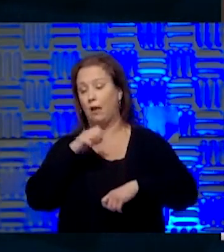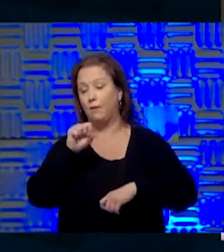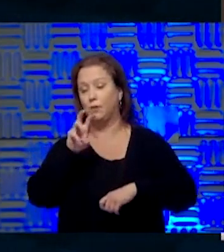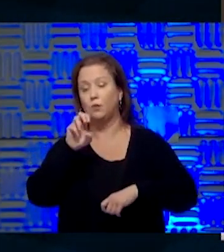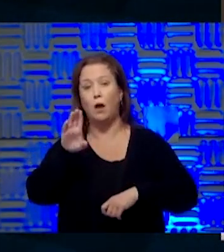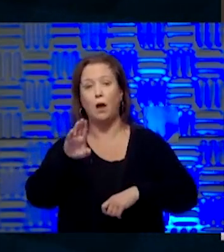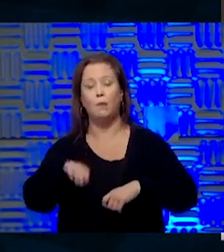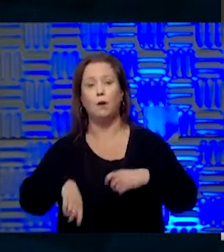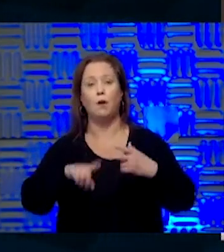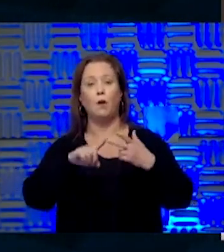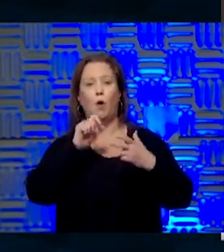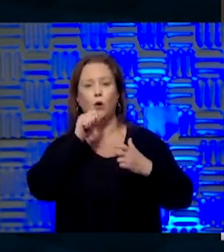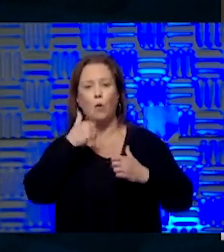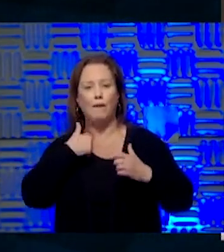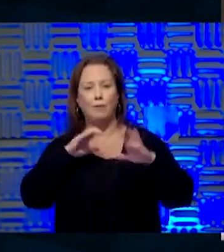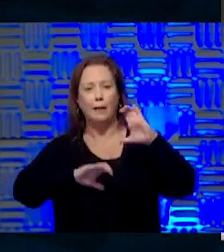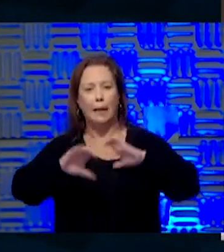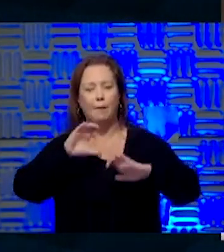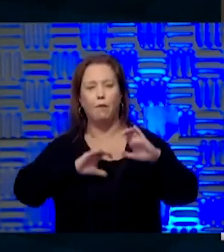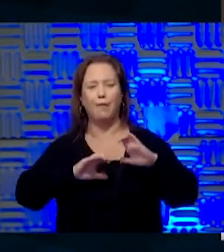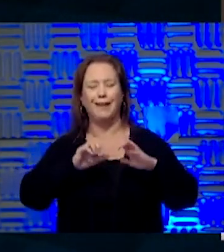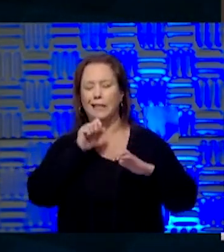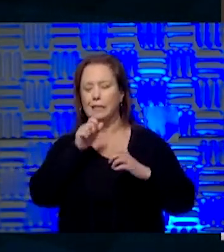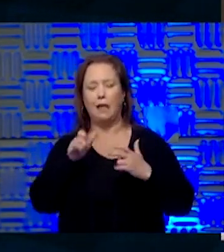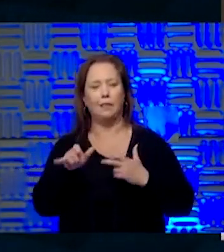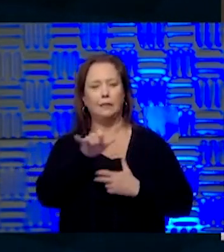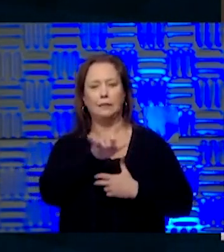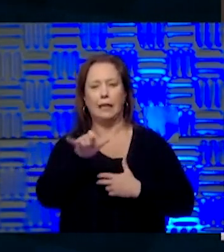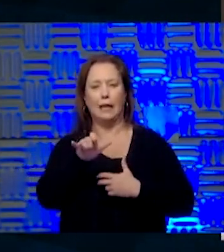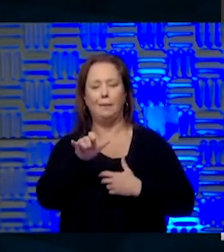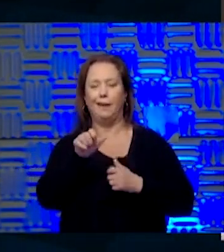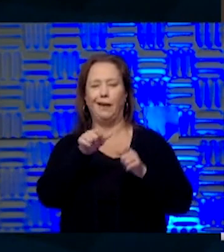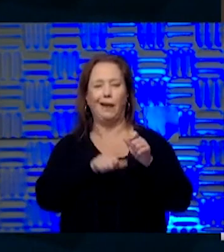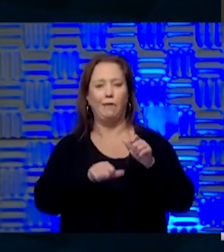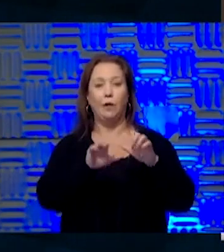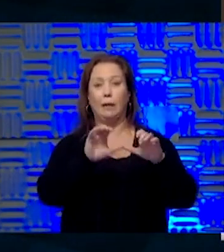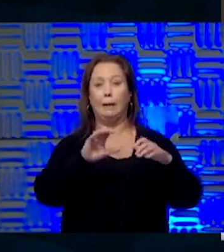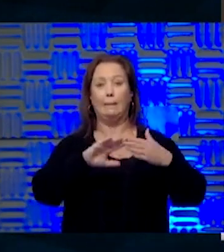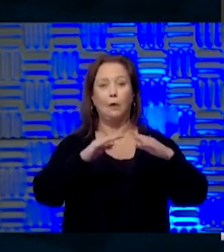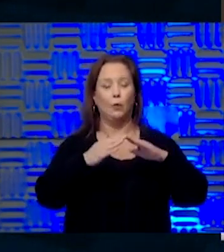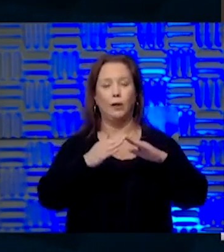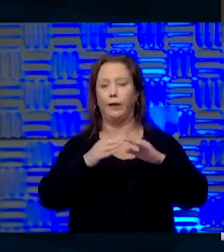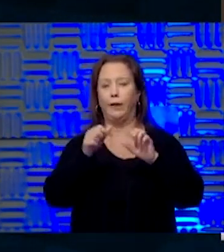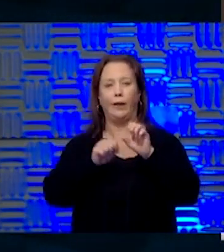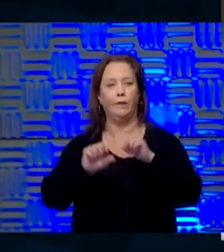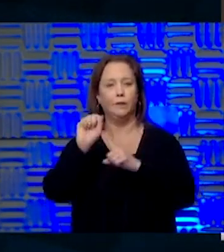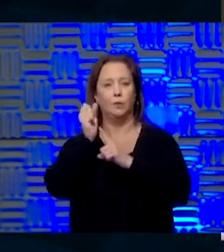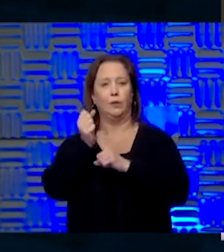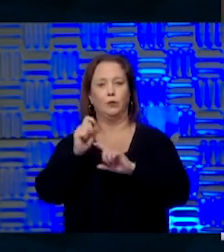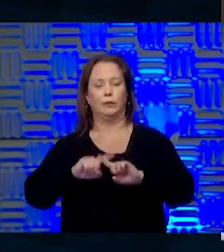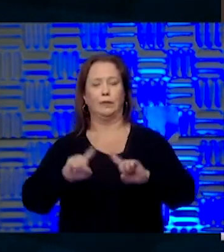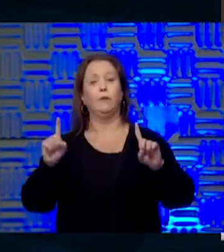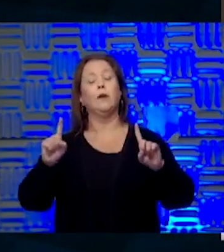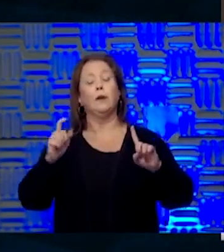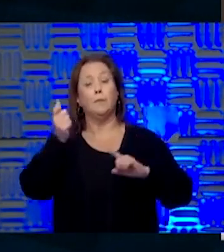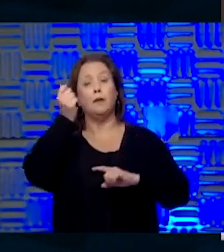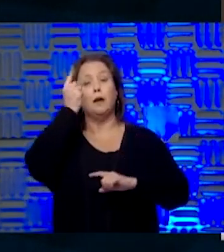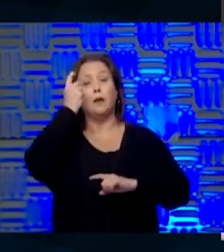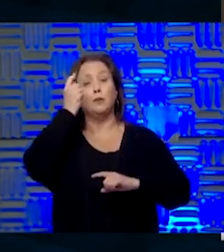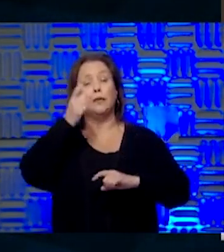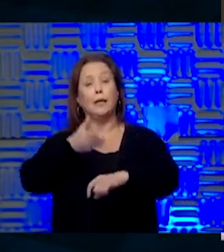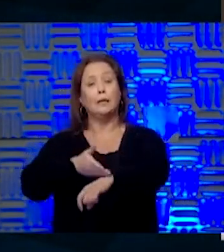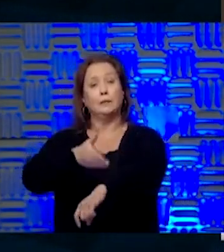reagent. Nothing seems to be the same in every community or circumstance. But that is changing and